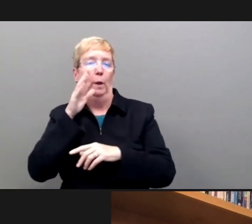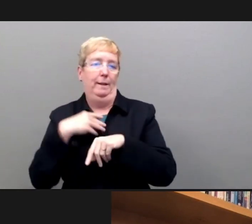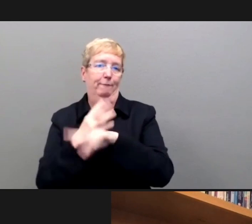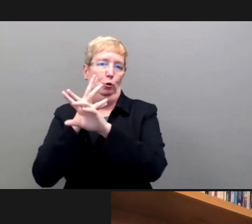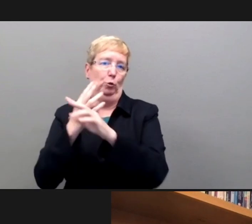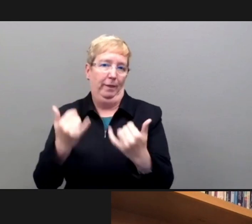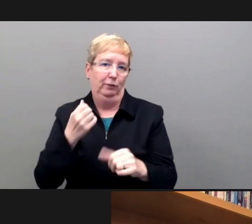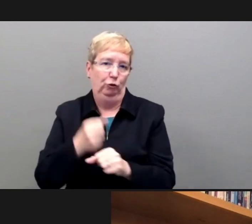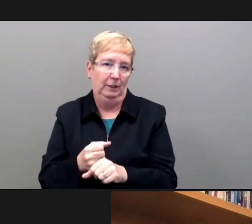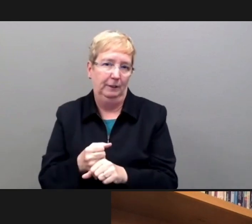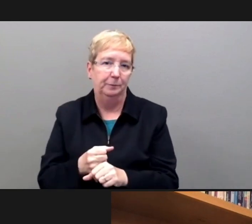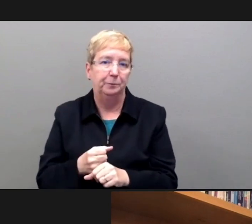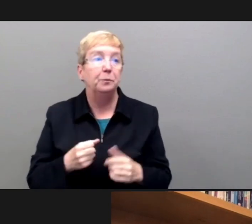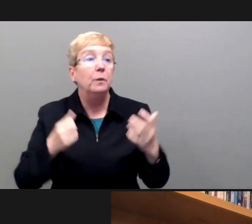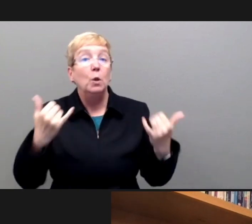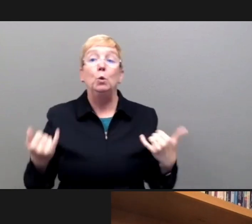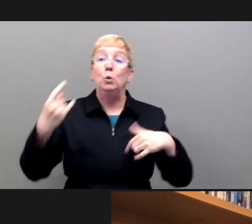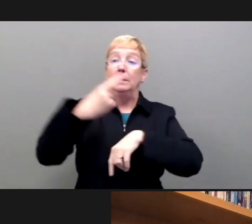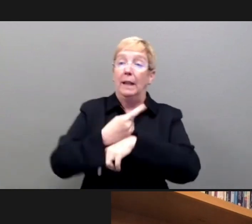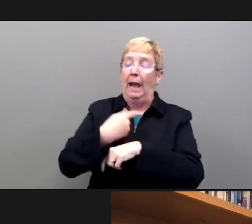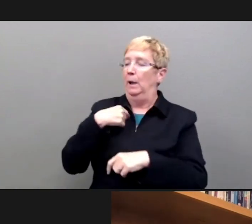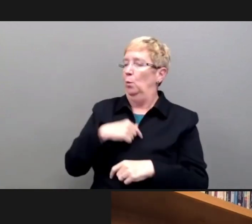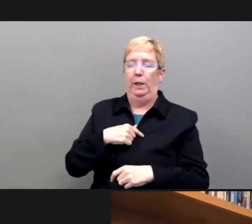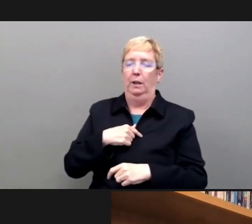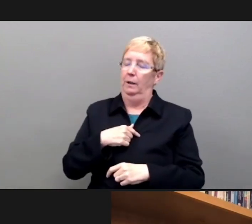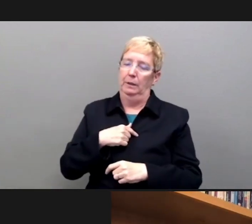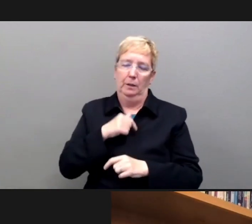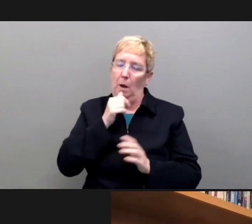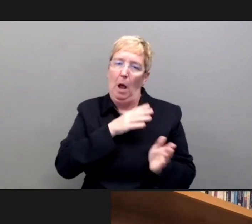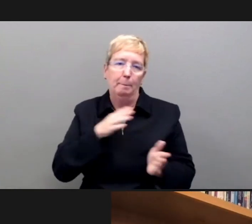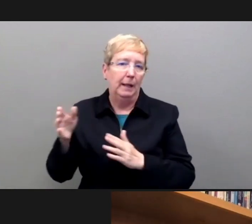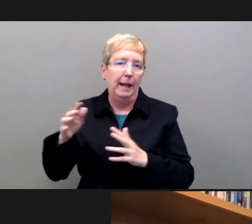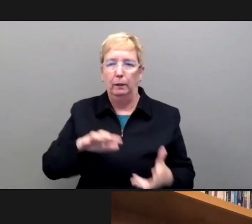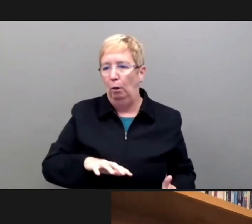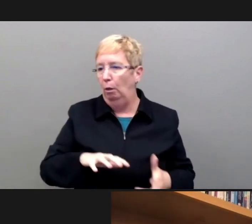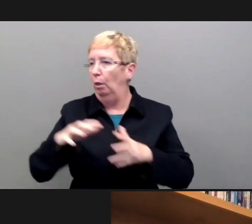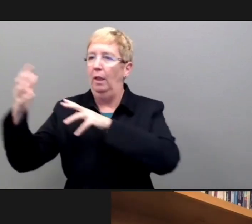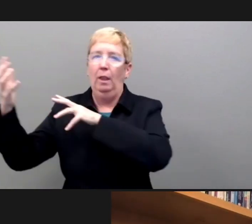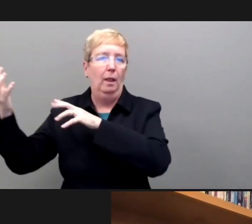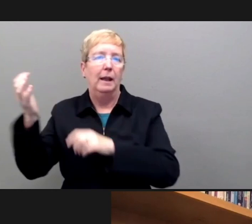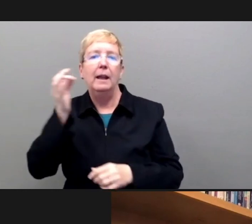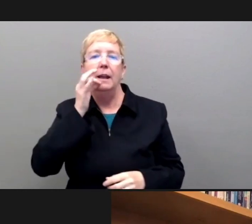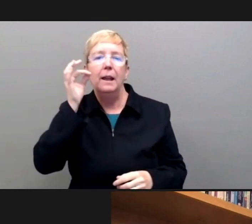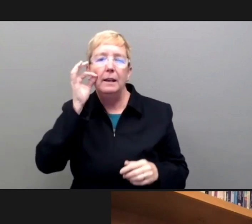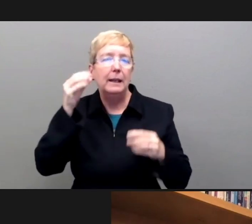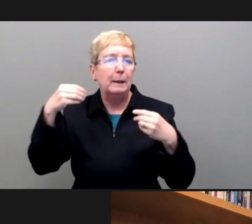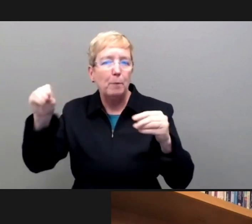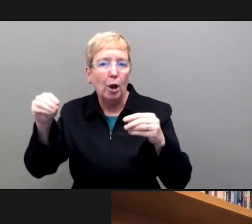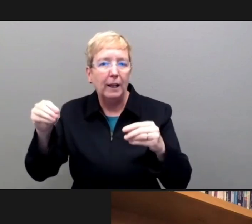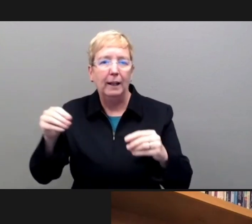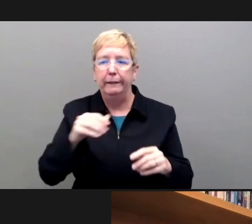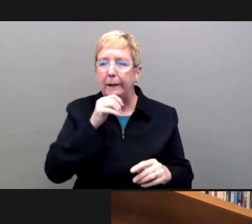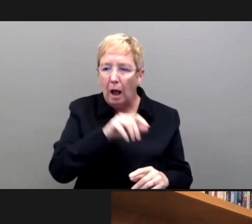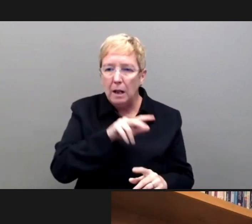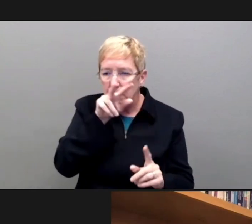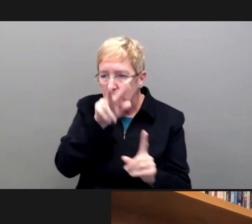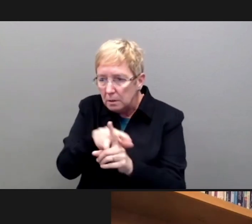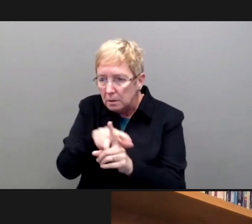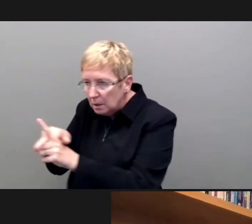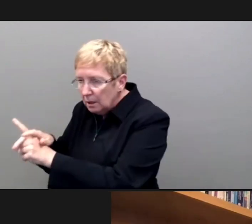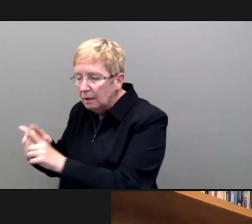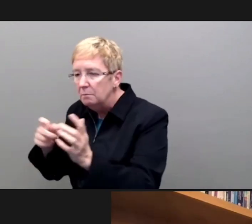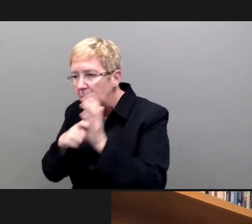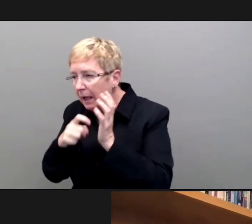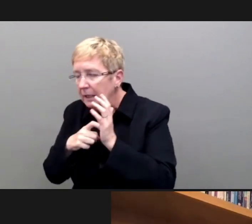today to upend the Indian market and to try to apply mandates that would be too difficult and